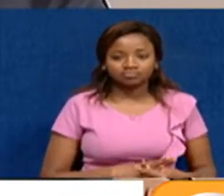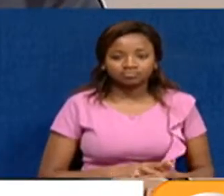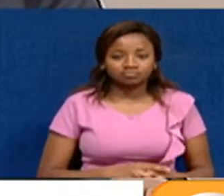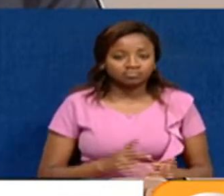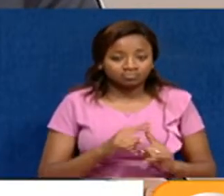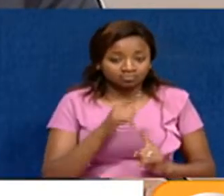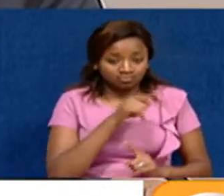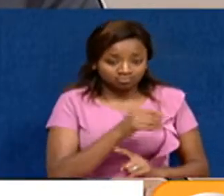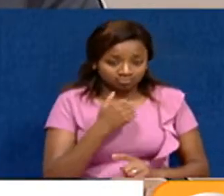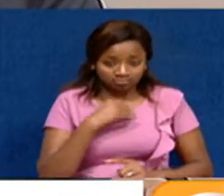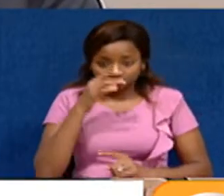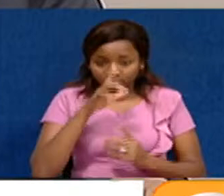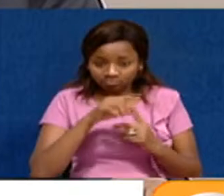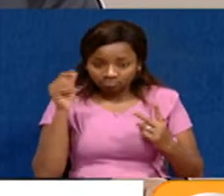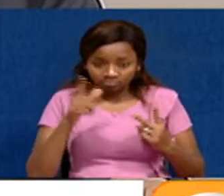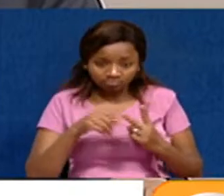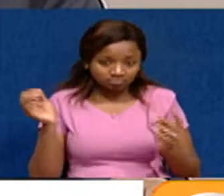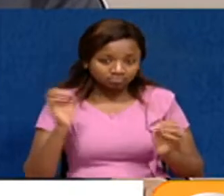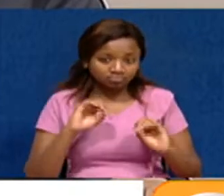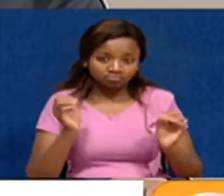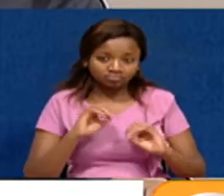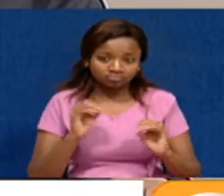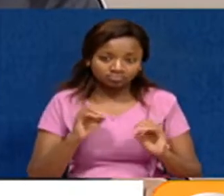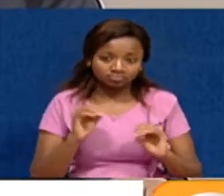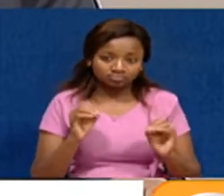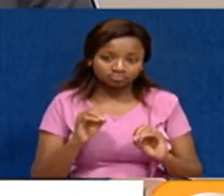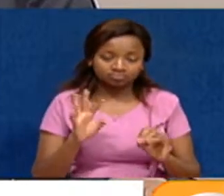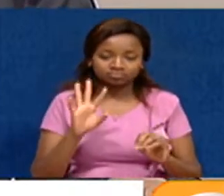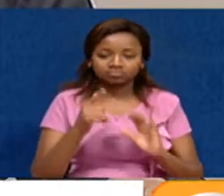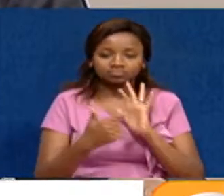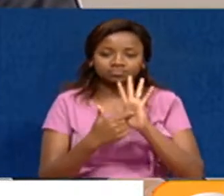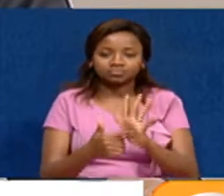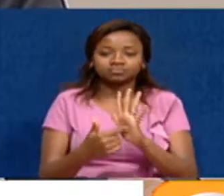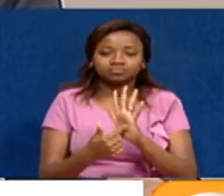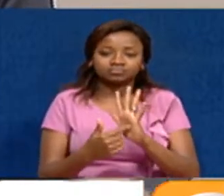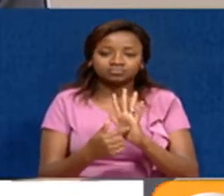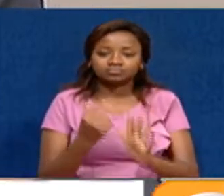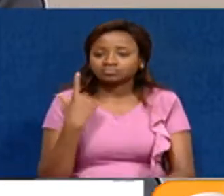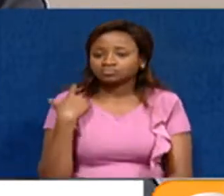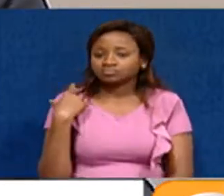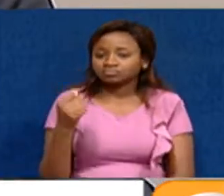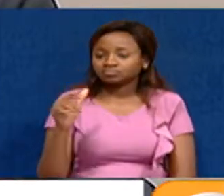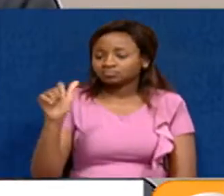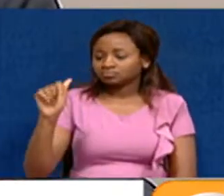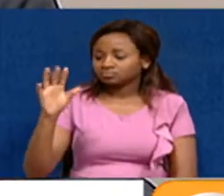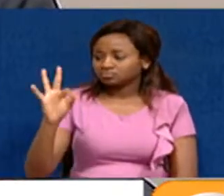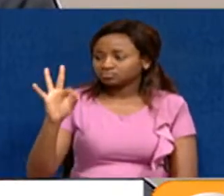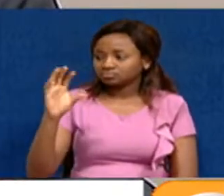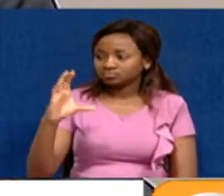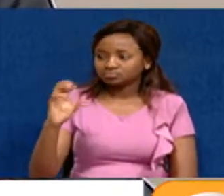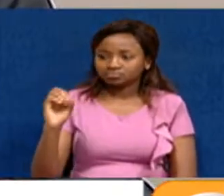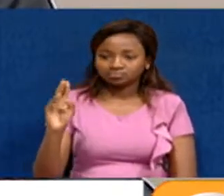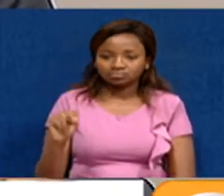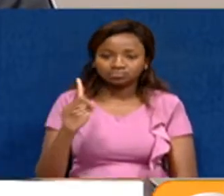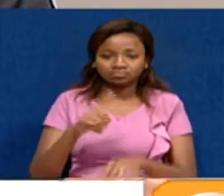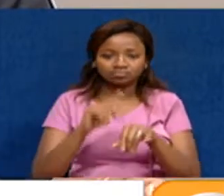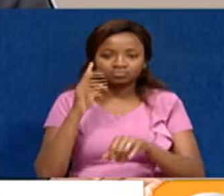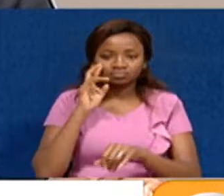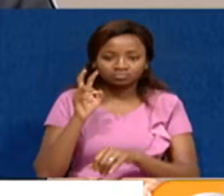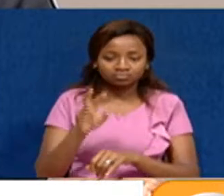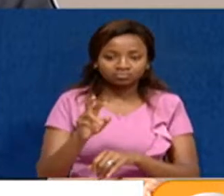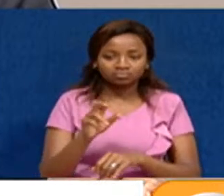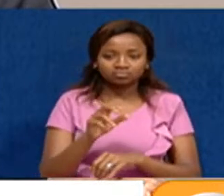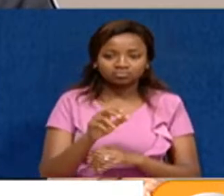much say. They don't have much say. I'll give you a reference to the recently African Cup of Nations, where you saw Roger Miller coming